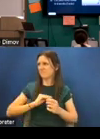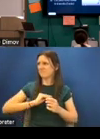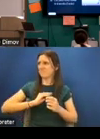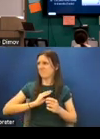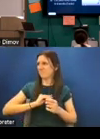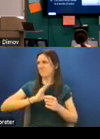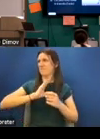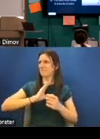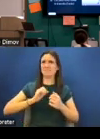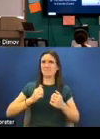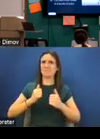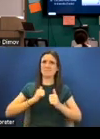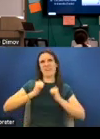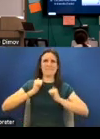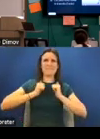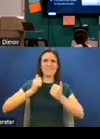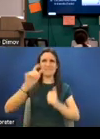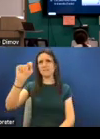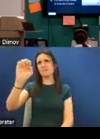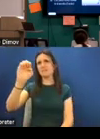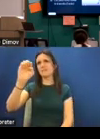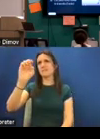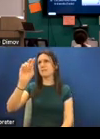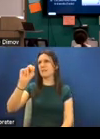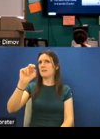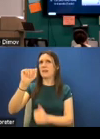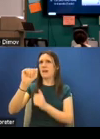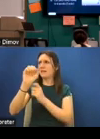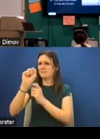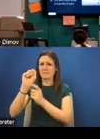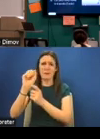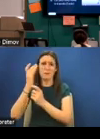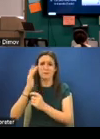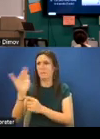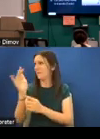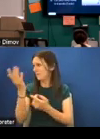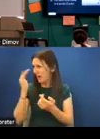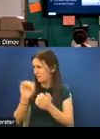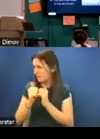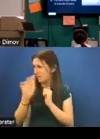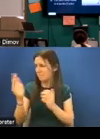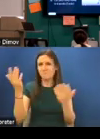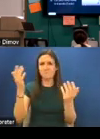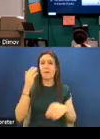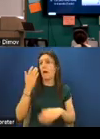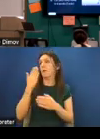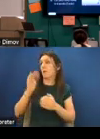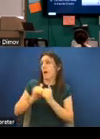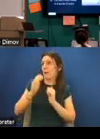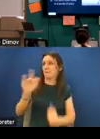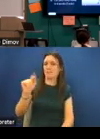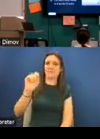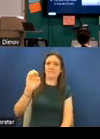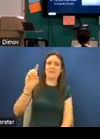things about me, that I'm very tenacious, and that's come from all kinds of challenges. Love the